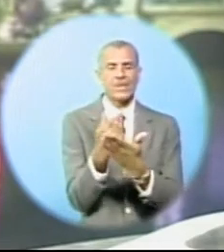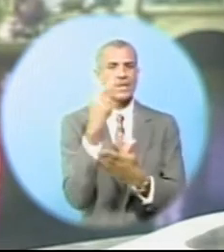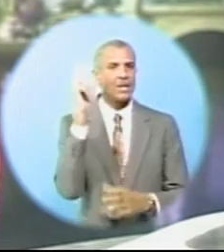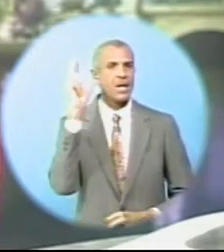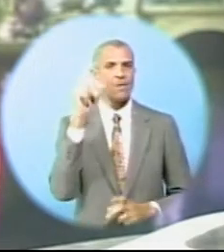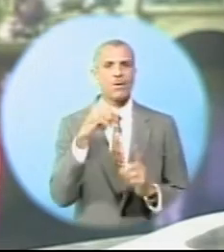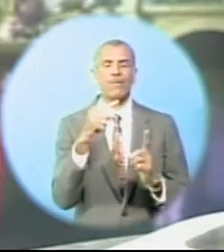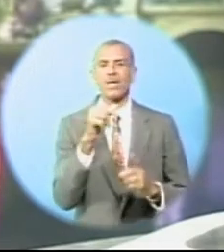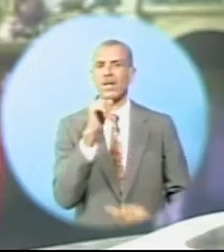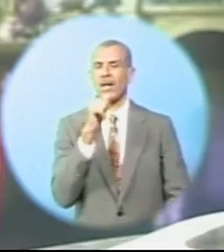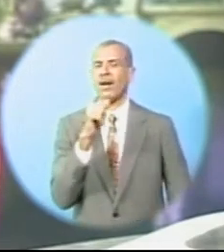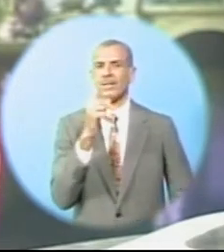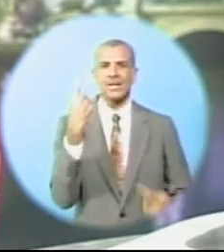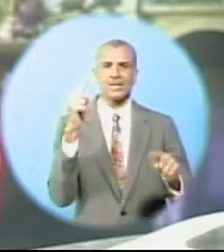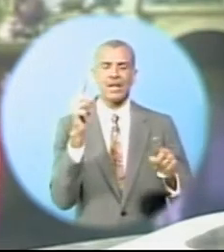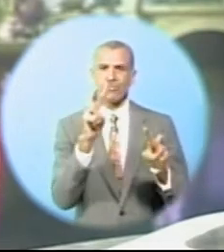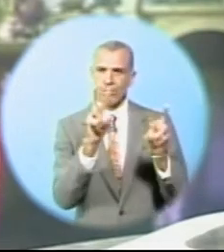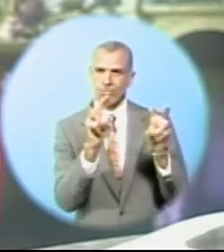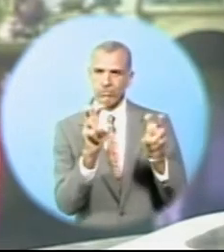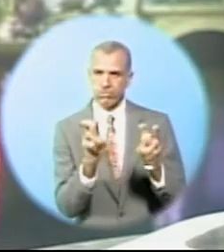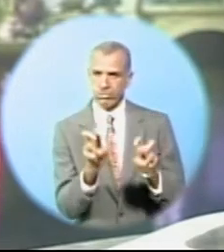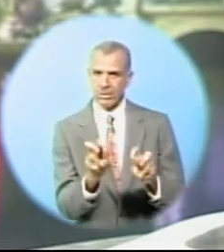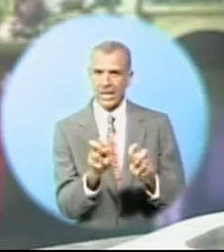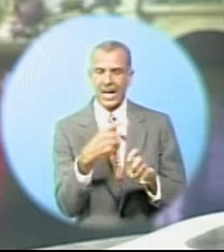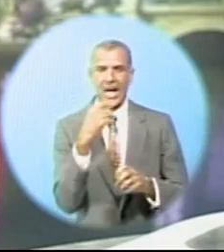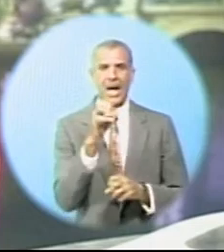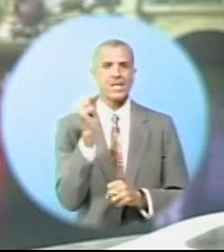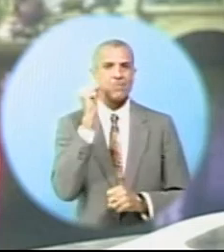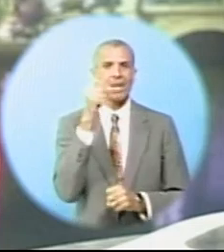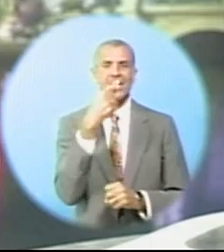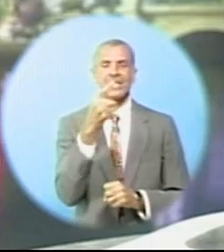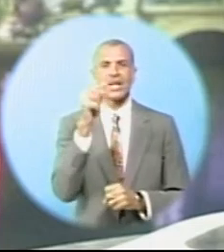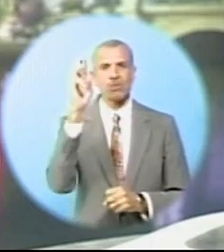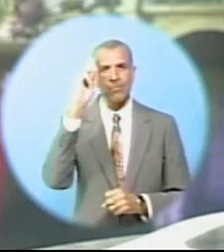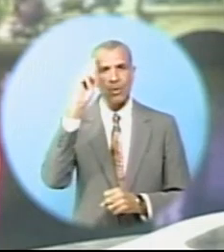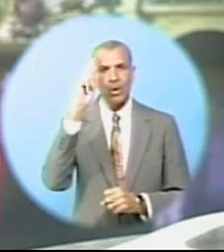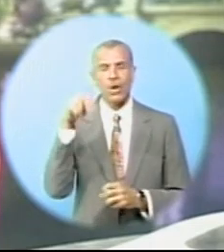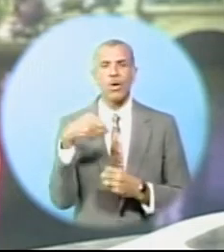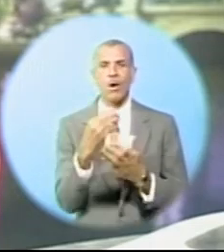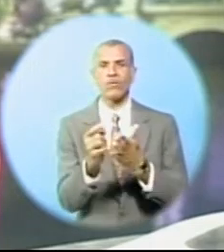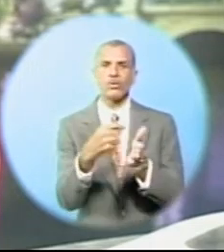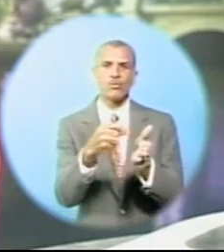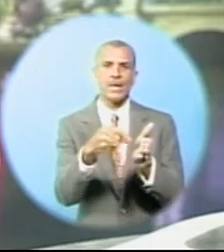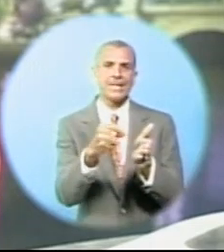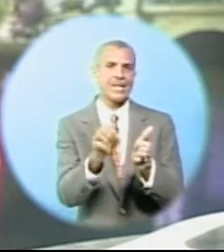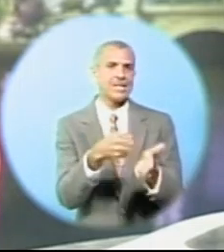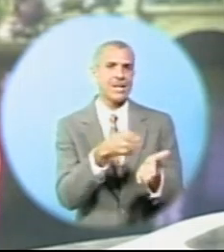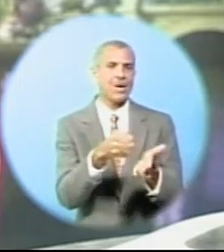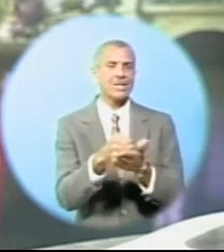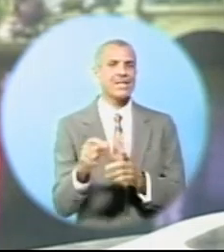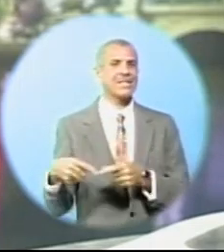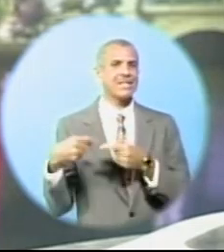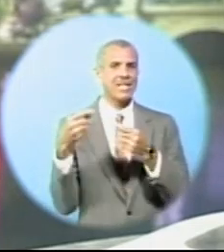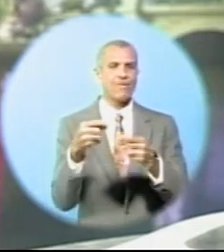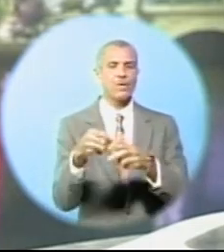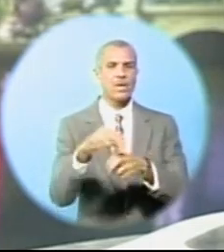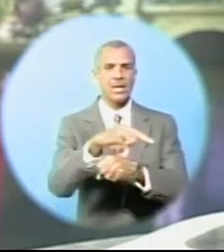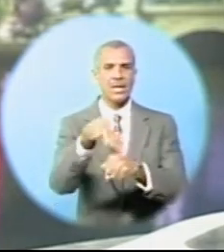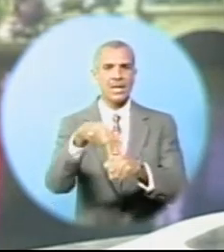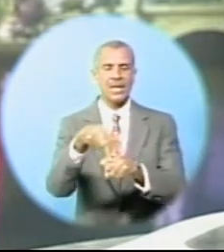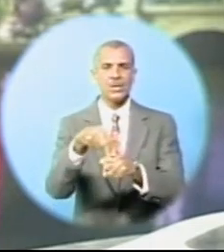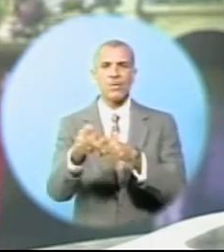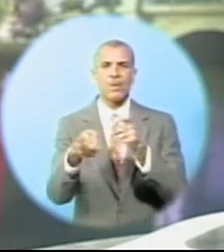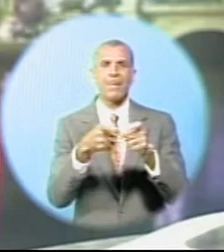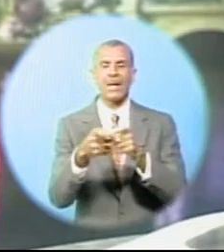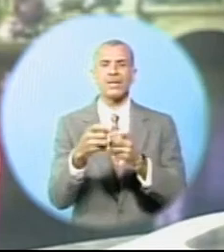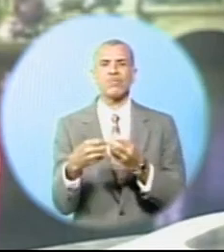about the unsuccessful search. Ms. Springer adds that Mr. Rowett, who offered to write the song as his gift to the nation, will